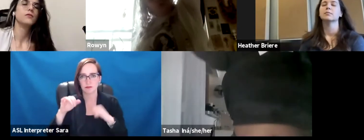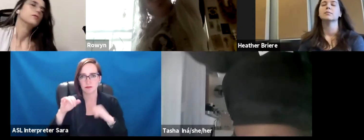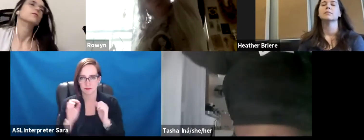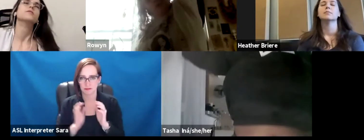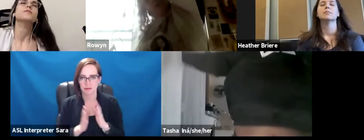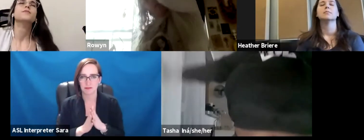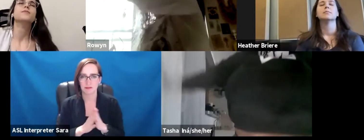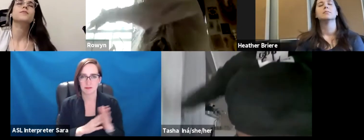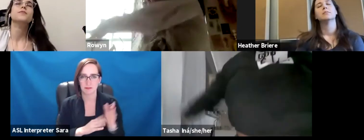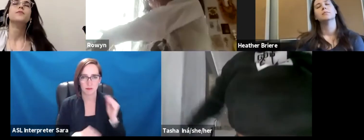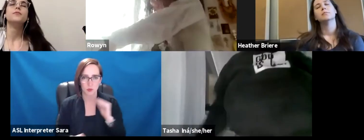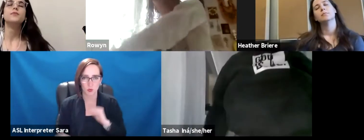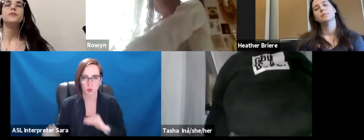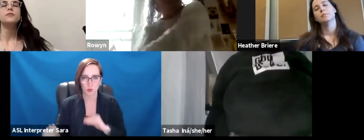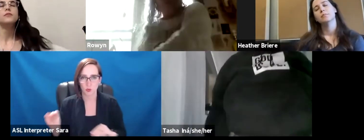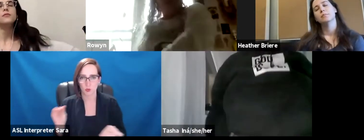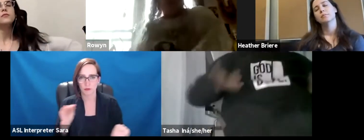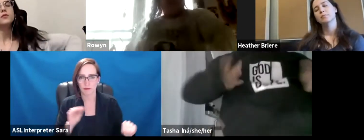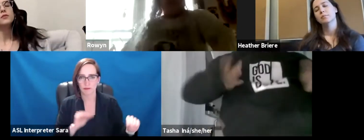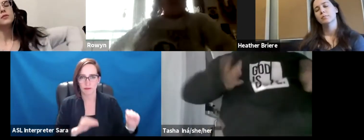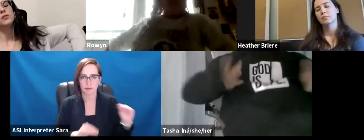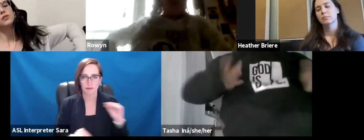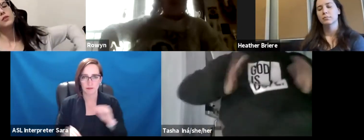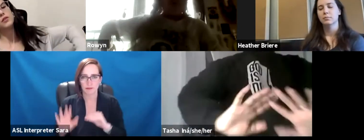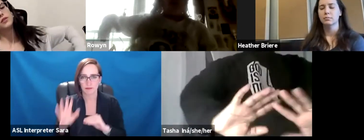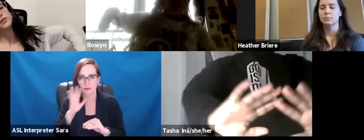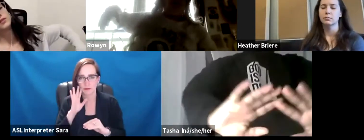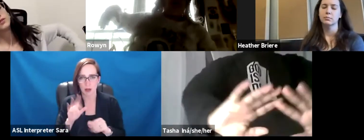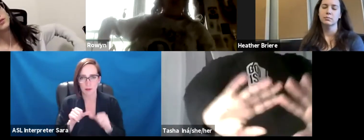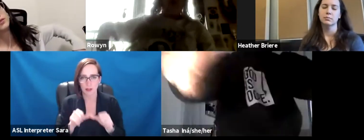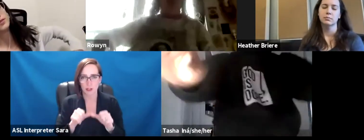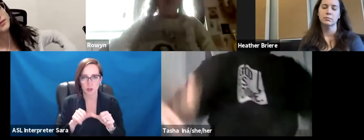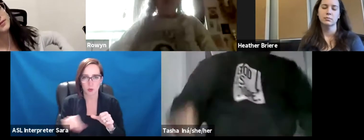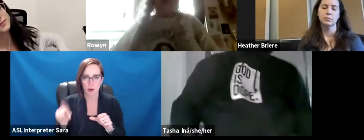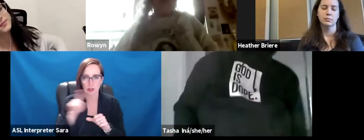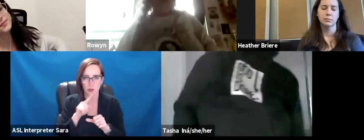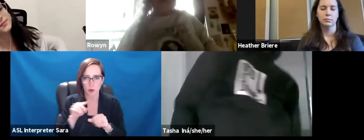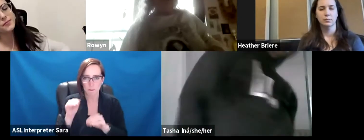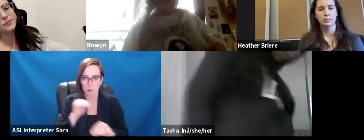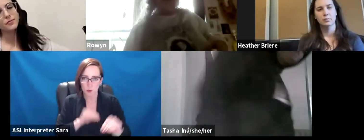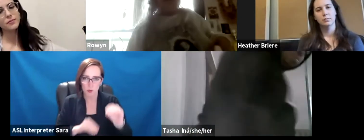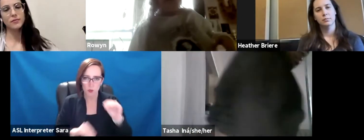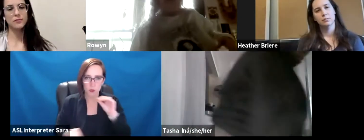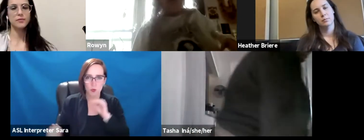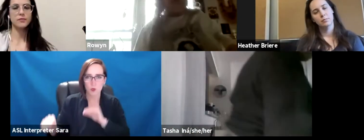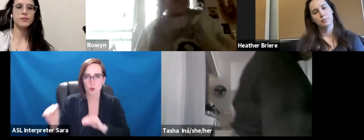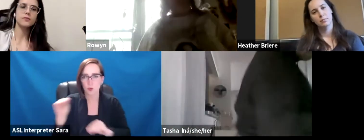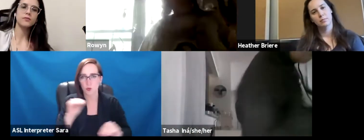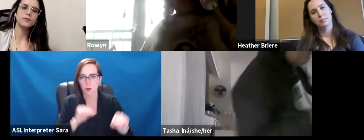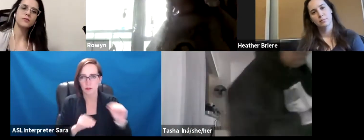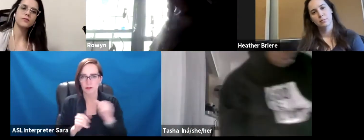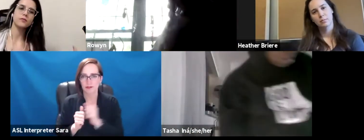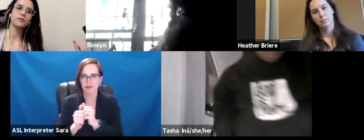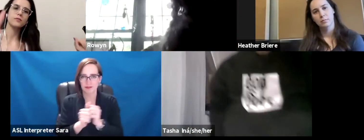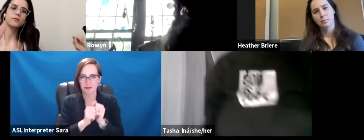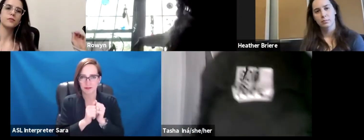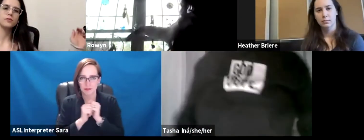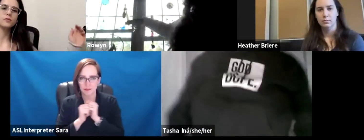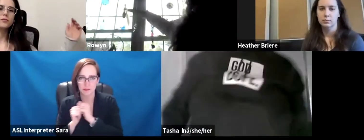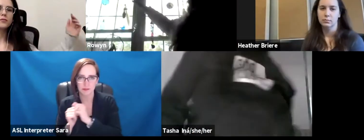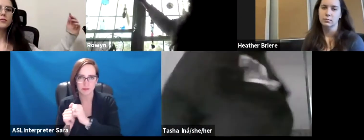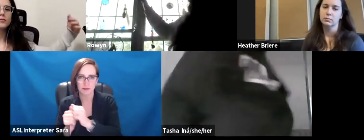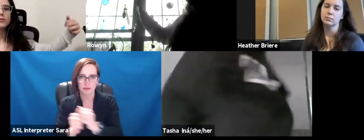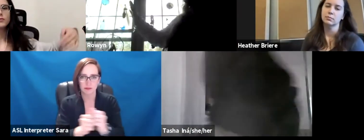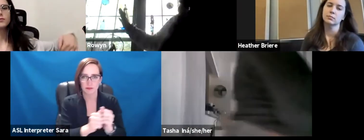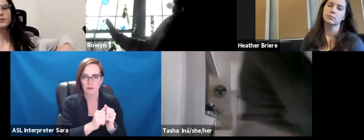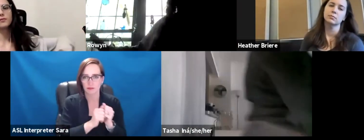there. I'm going to join you in movement. Let's move together. When